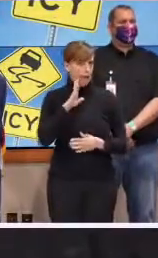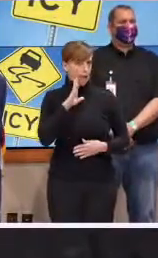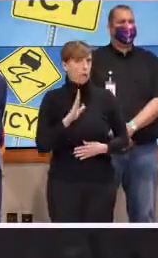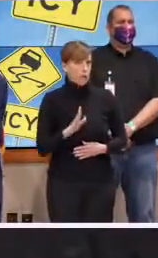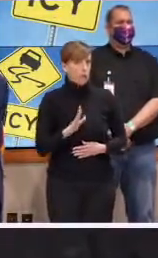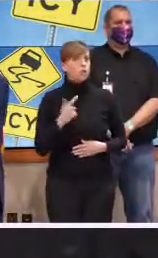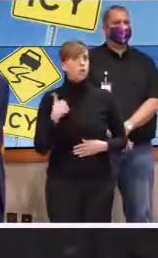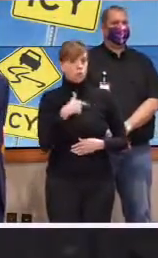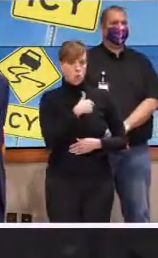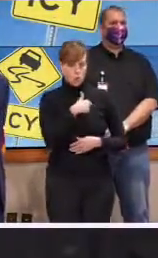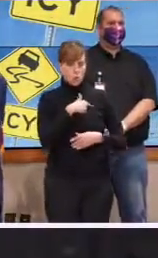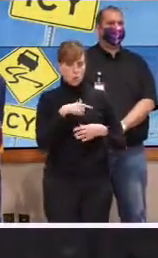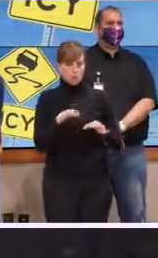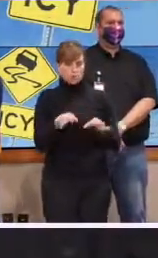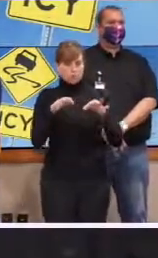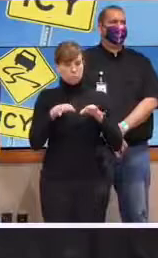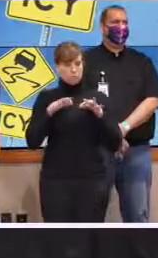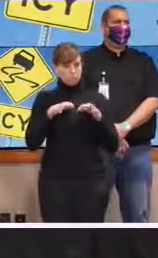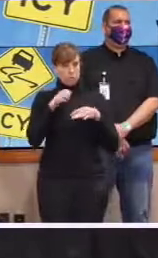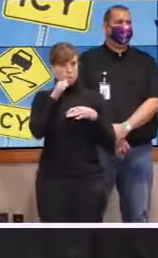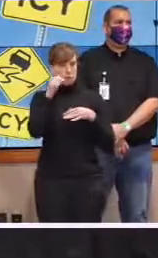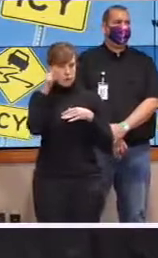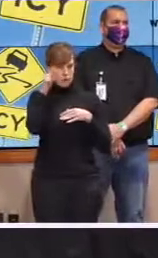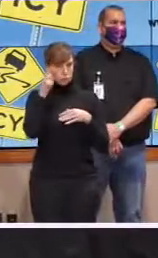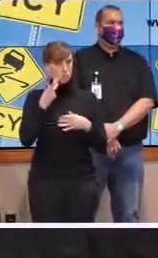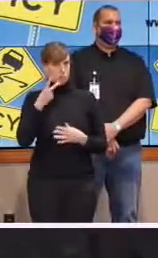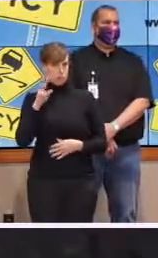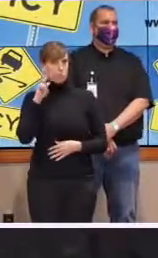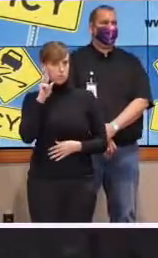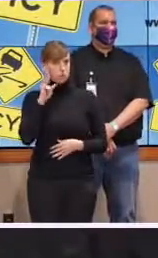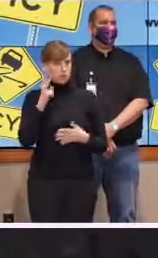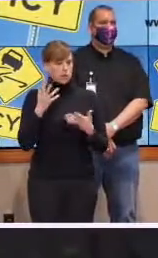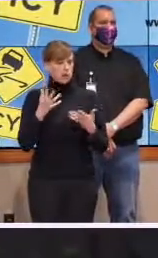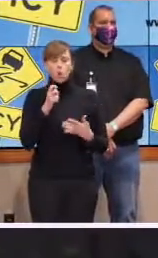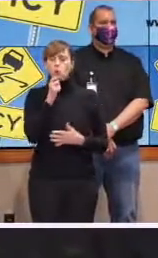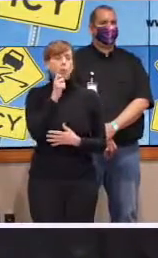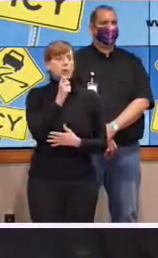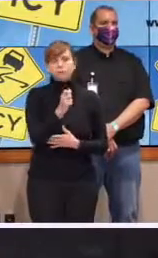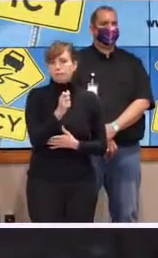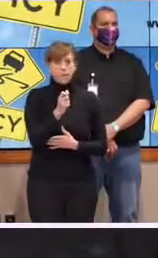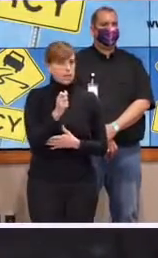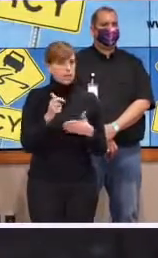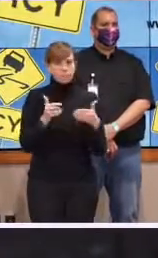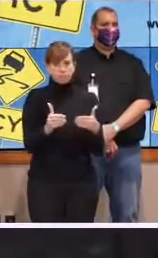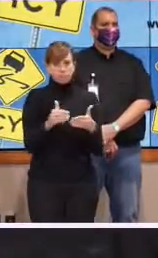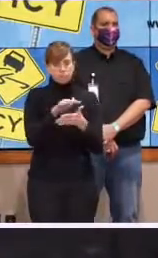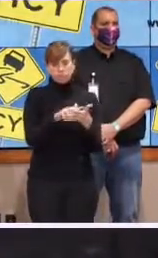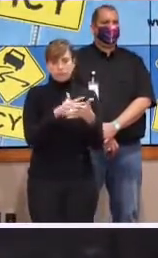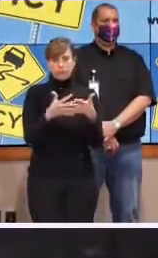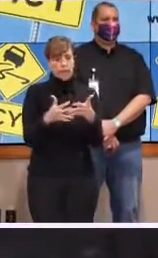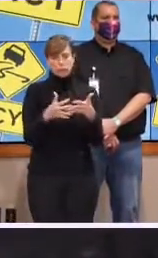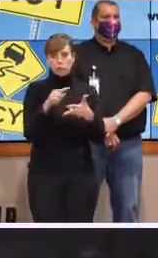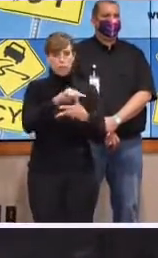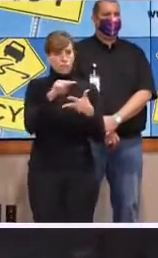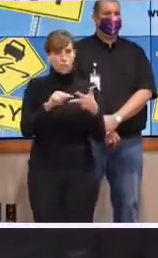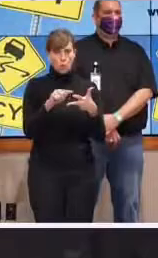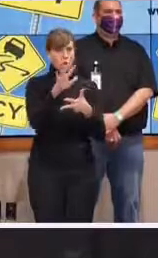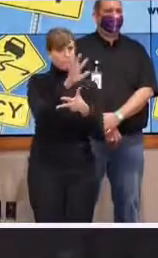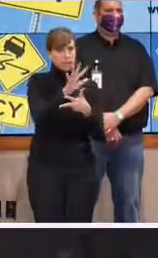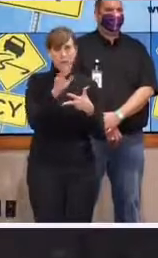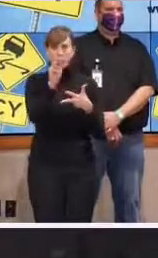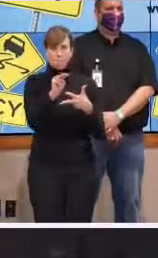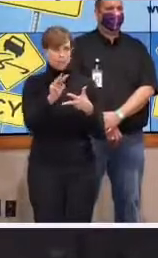days today and yesterday. We simply didn't make appointments for those days knowing that we were going to have